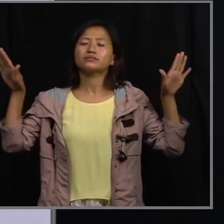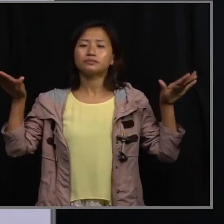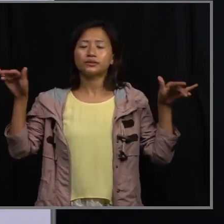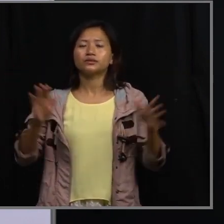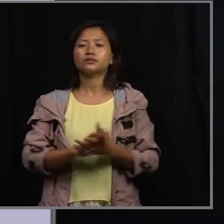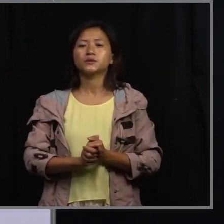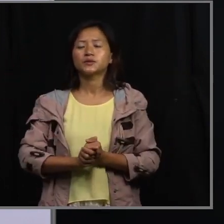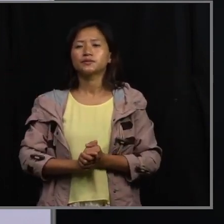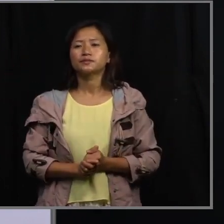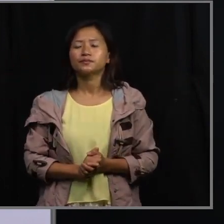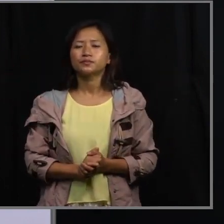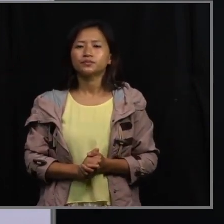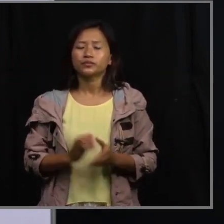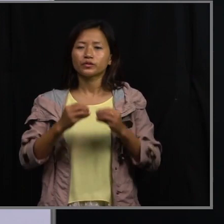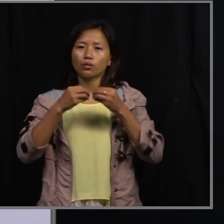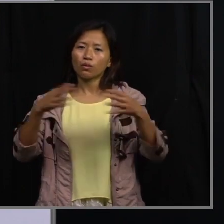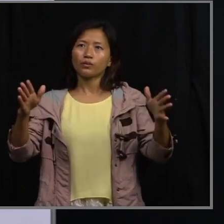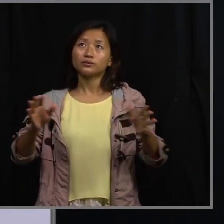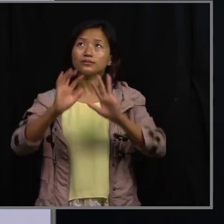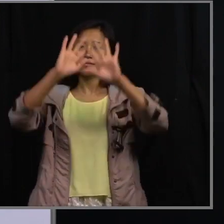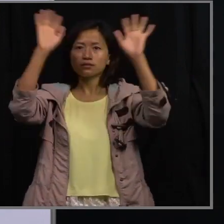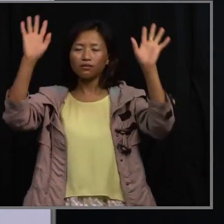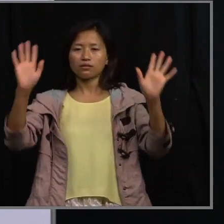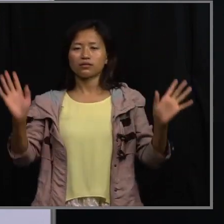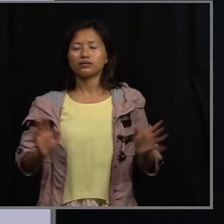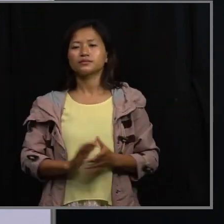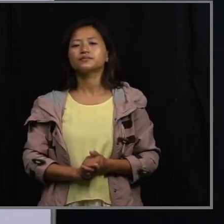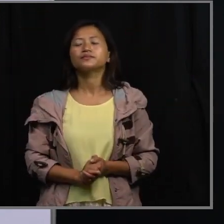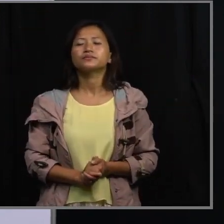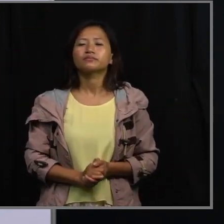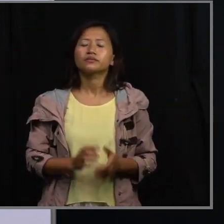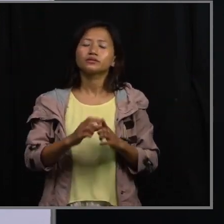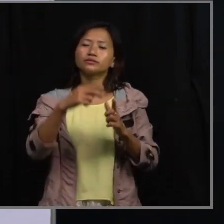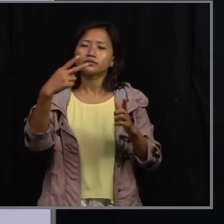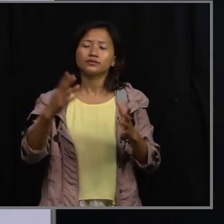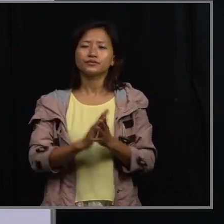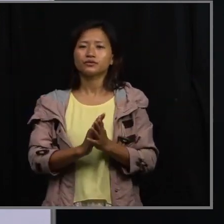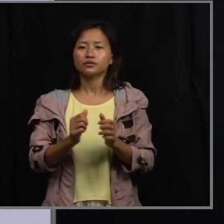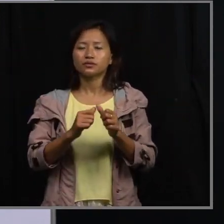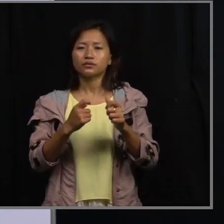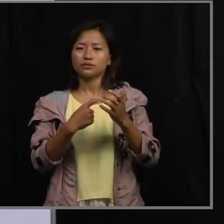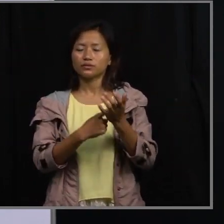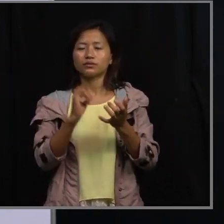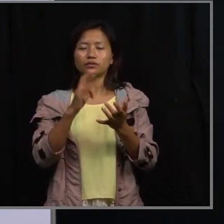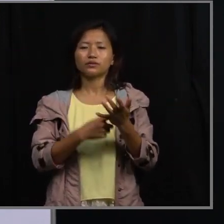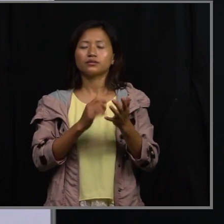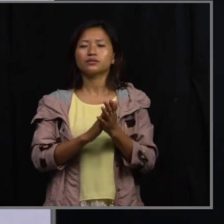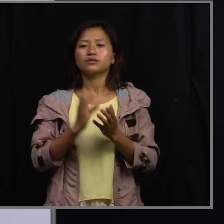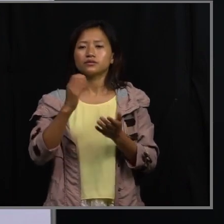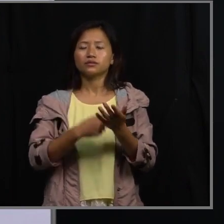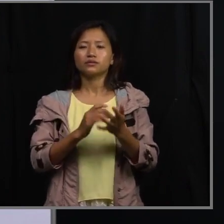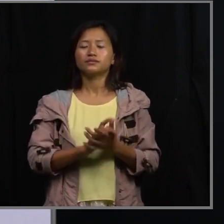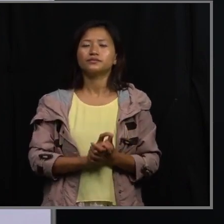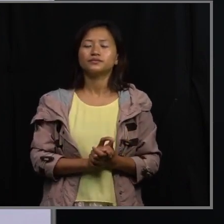what if we can fly like birds in the open sky? So which leads to what? Design of the aircraft. Okay. And let me give you another